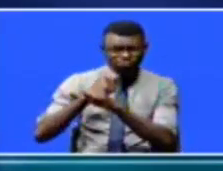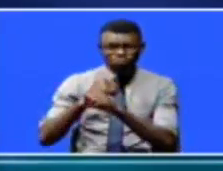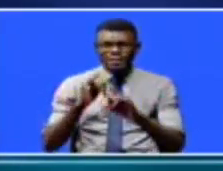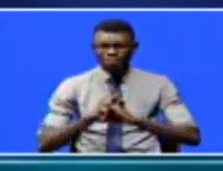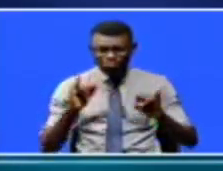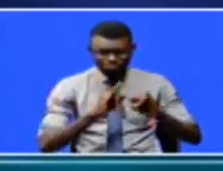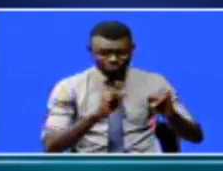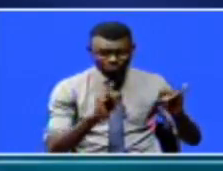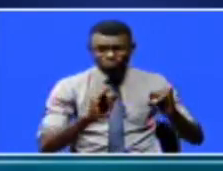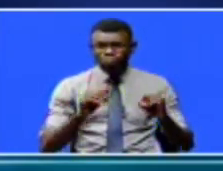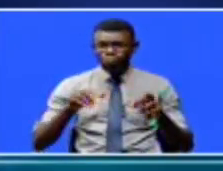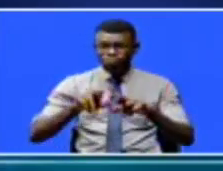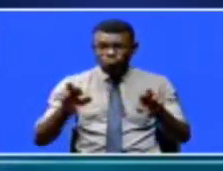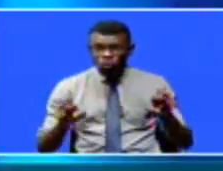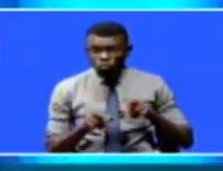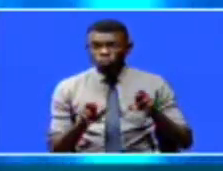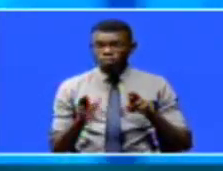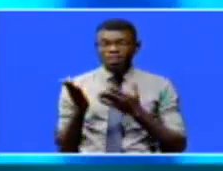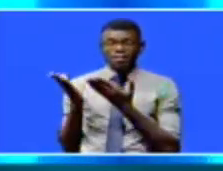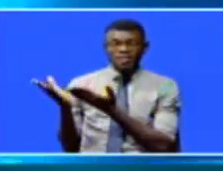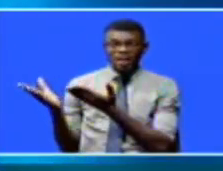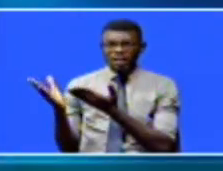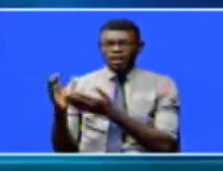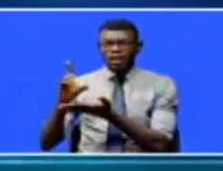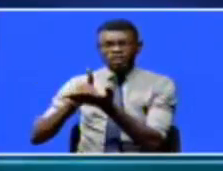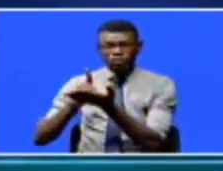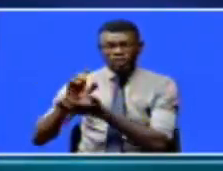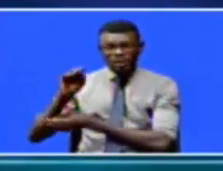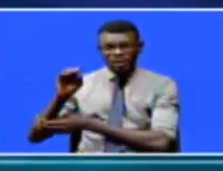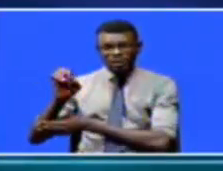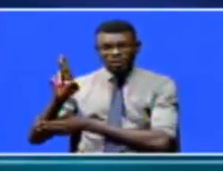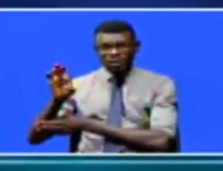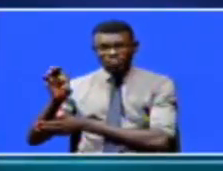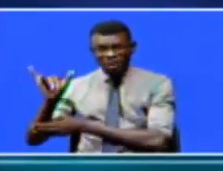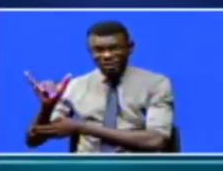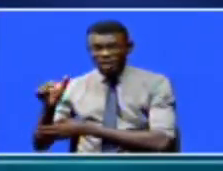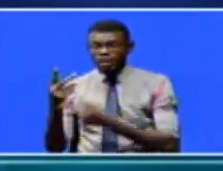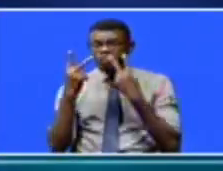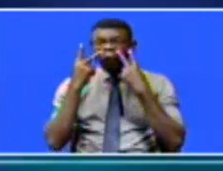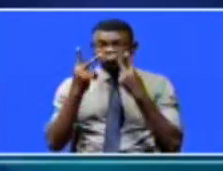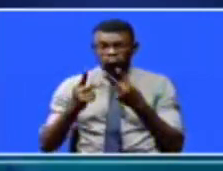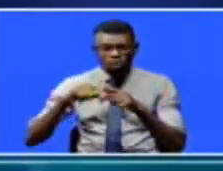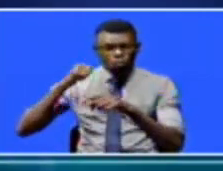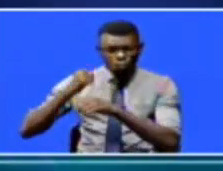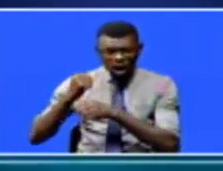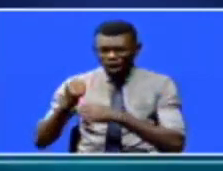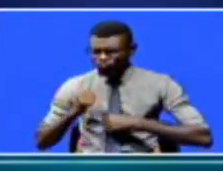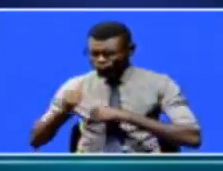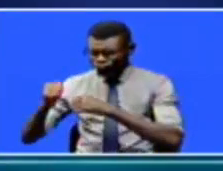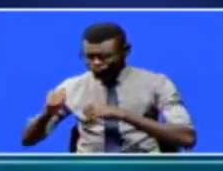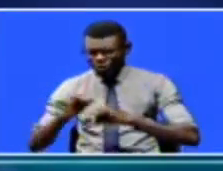the isolation ward. Our Dr. Master Corin had access to this unit during one of these cleaning exercises and now reports.